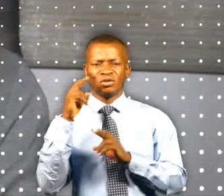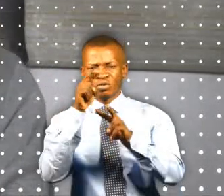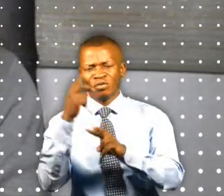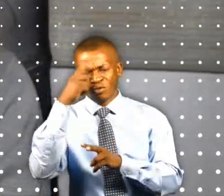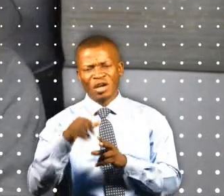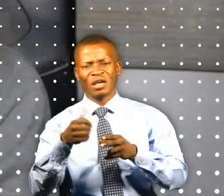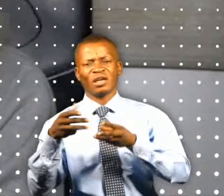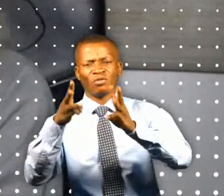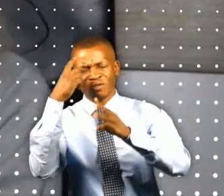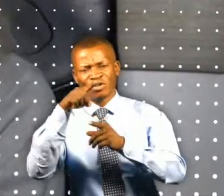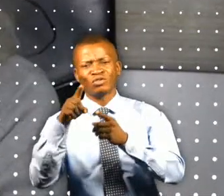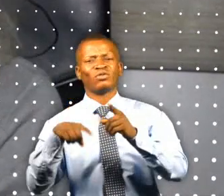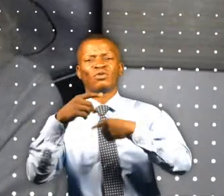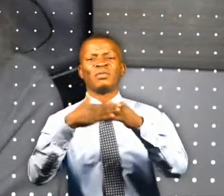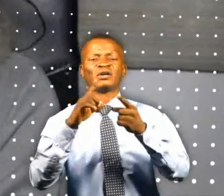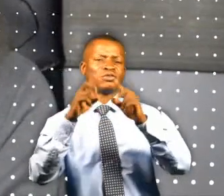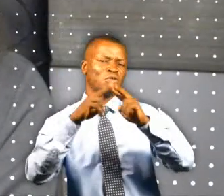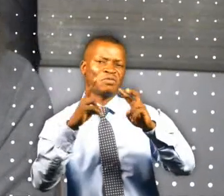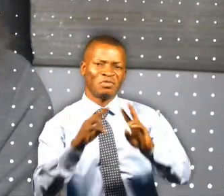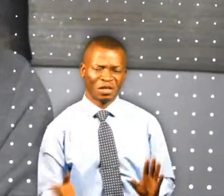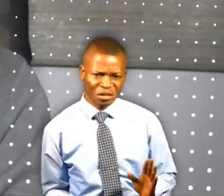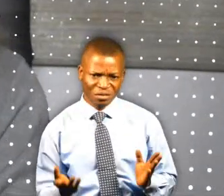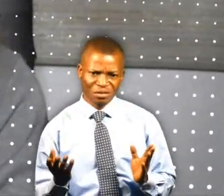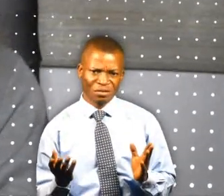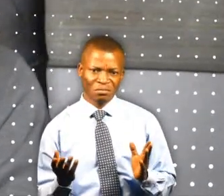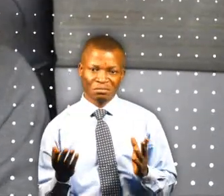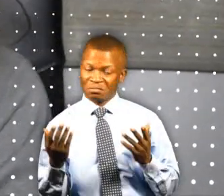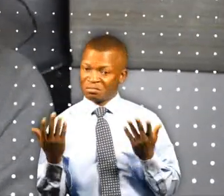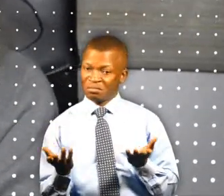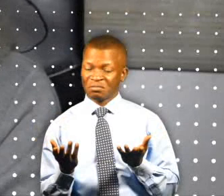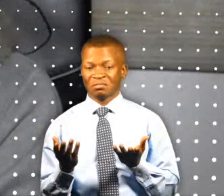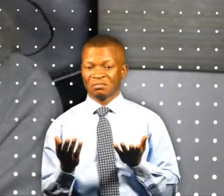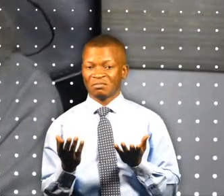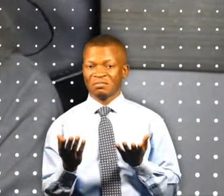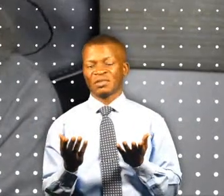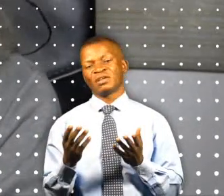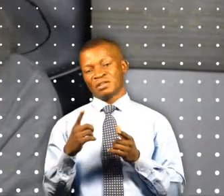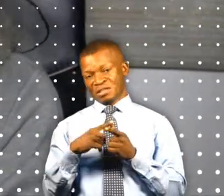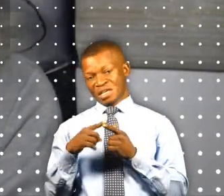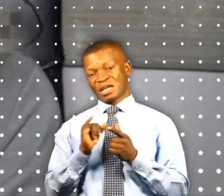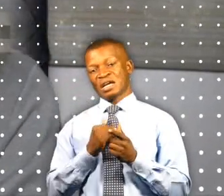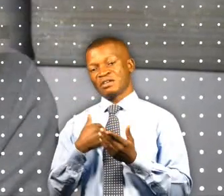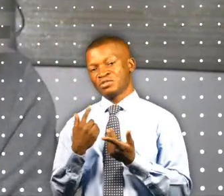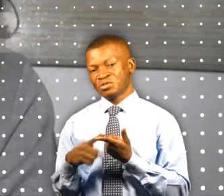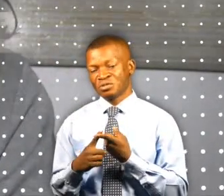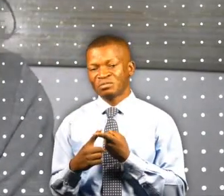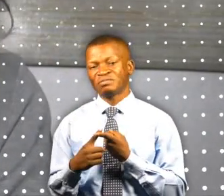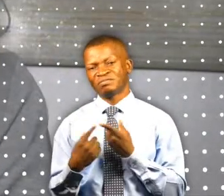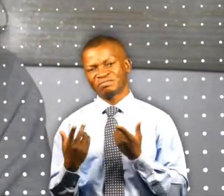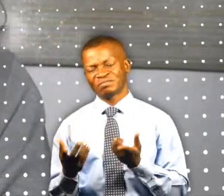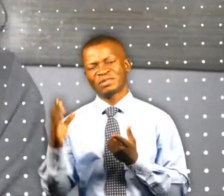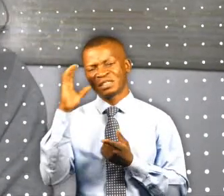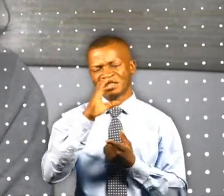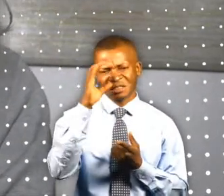for my way back to the village. And I begged her, but still, she did not agree. So then I